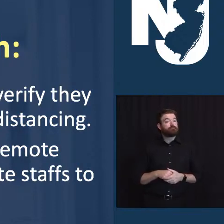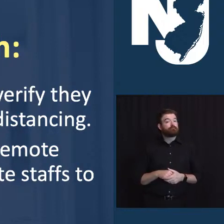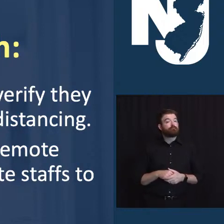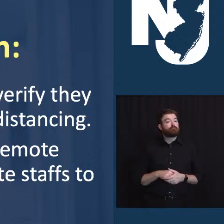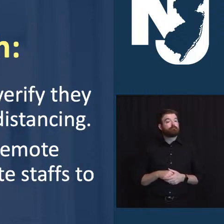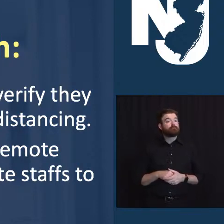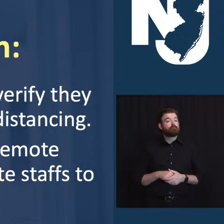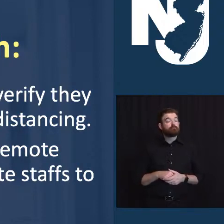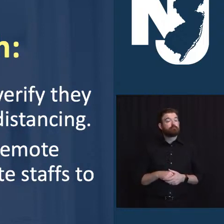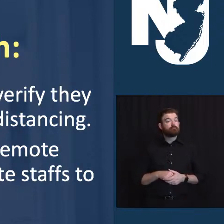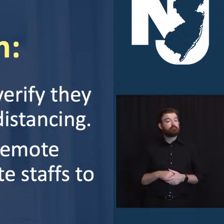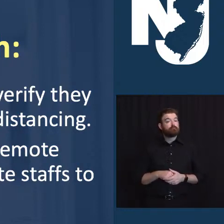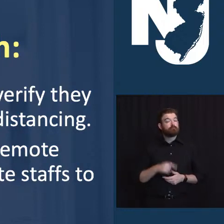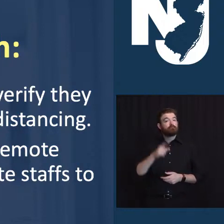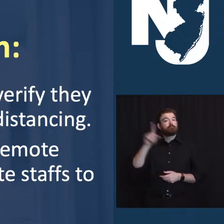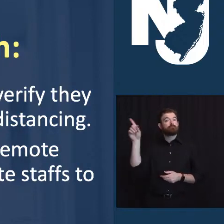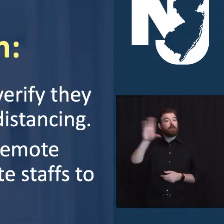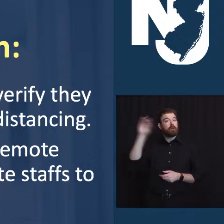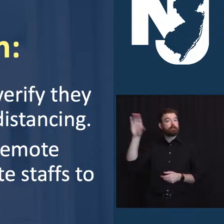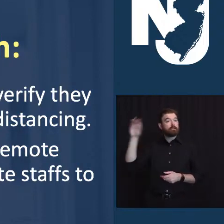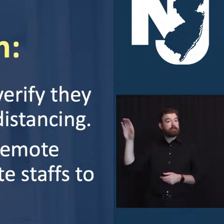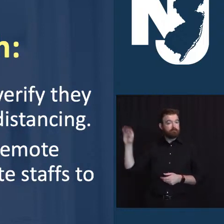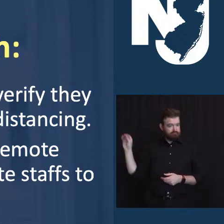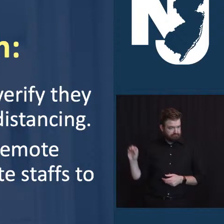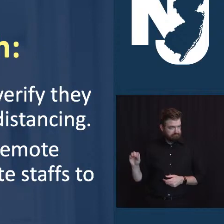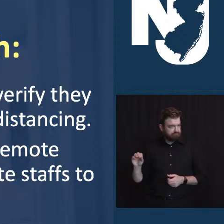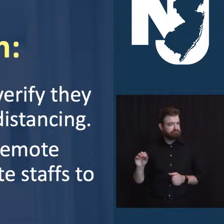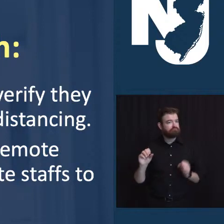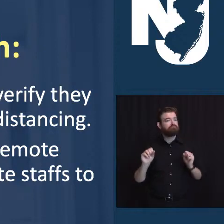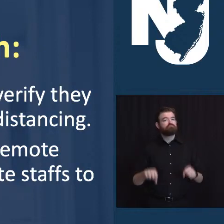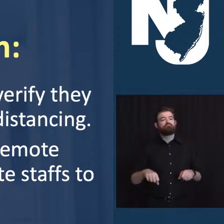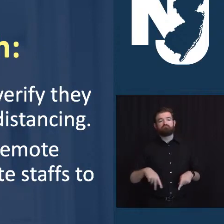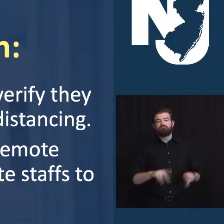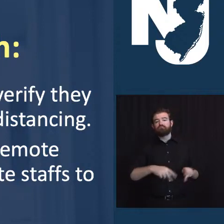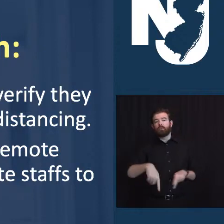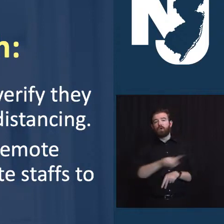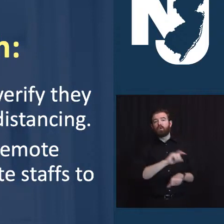employers will be able to allow employees who